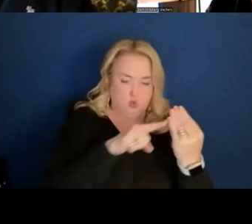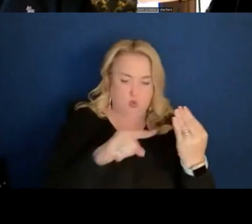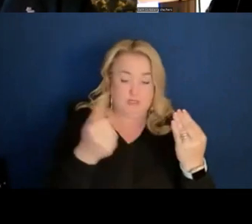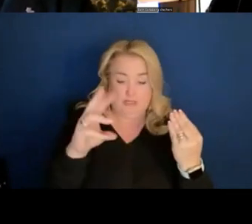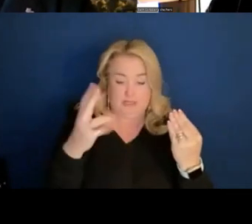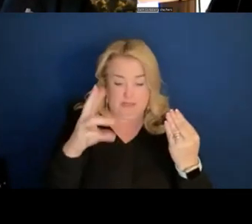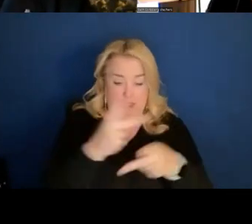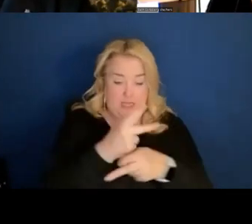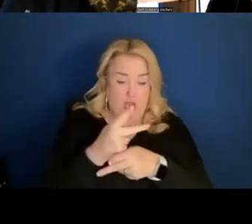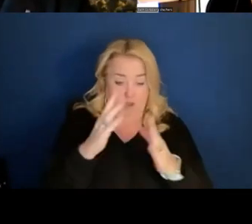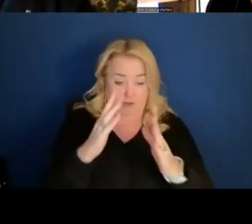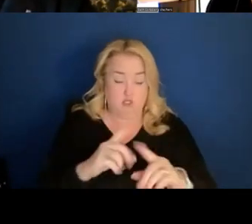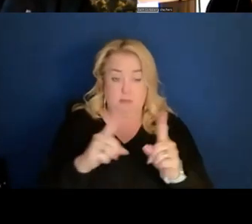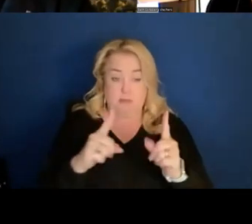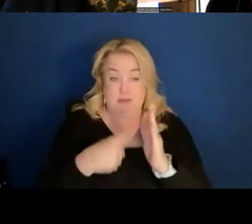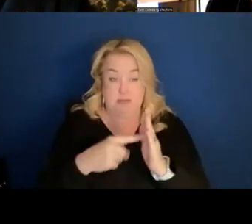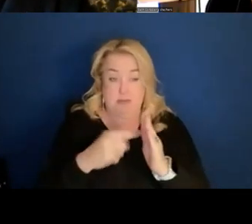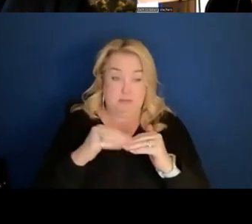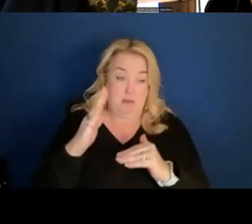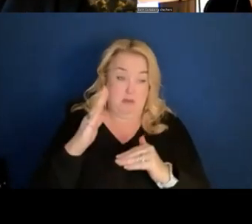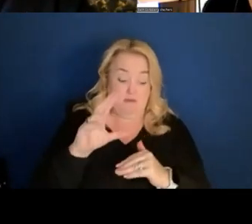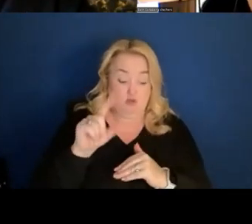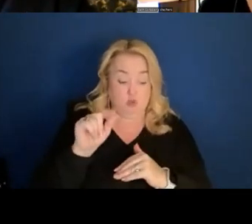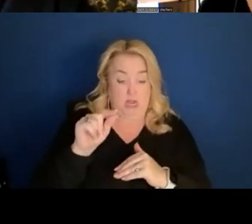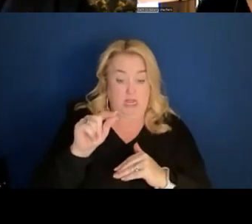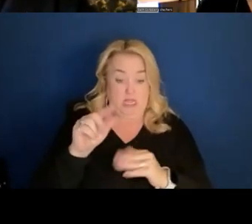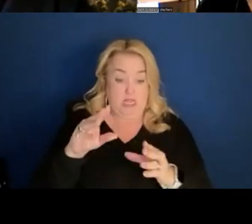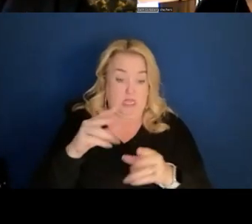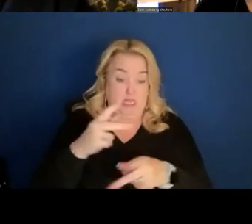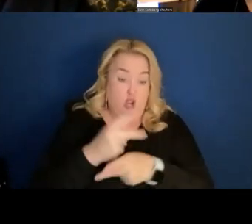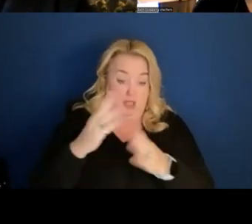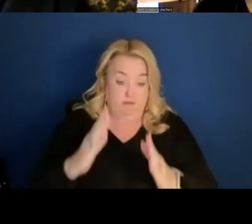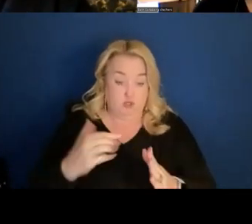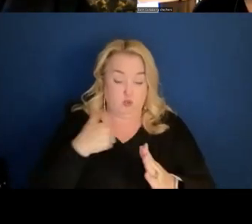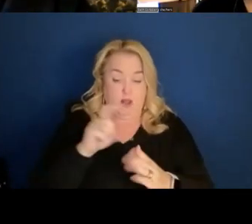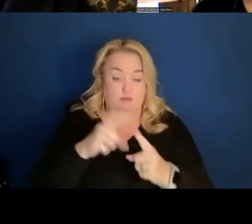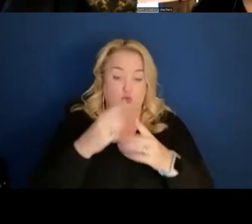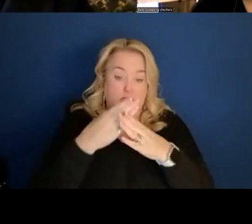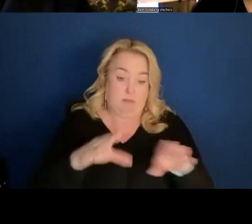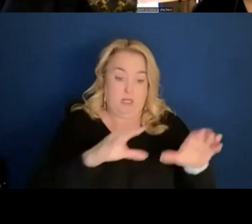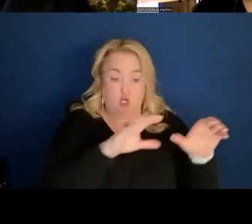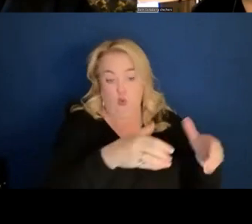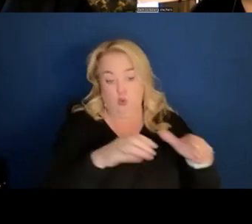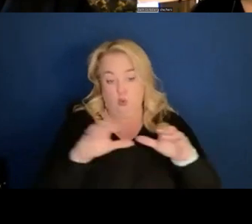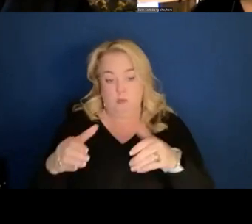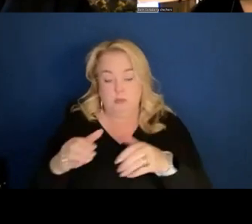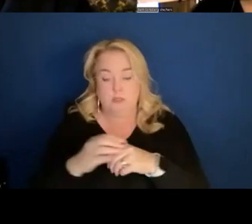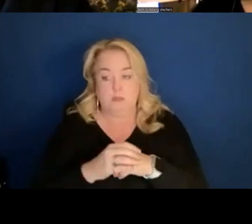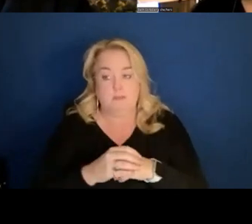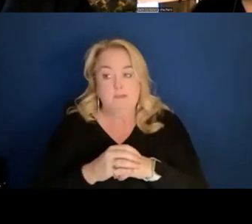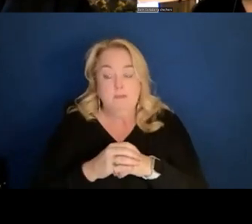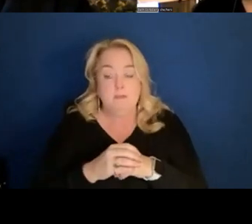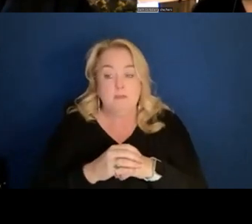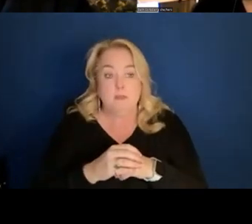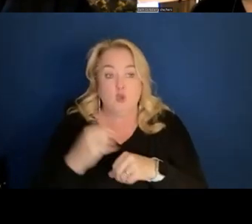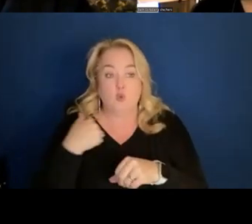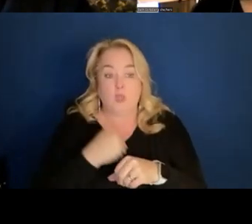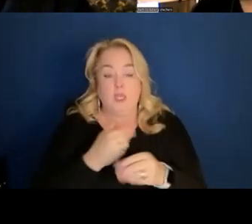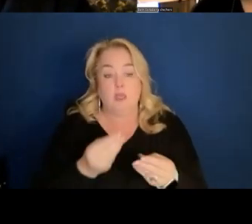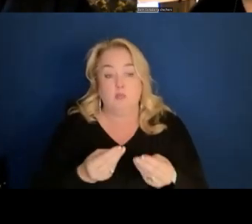we would have sometimes more than 20 caregivers, and we'd have to split up into groups because it was just too big. We